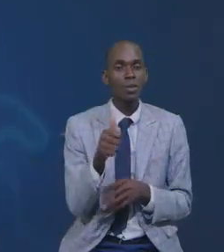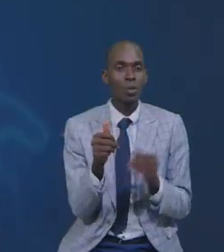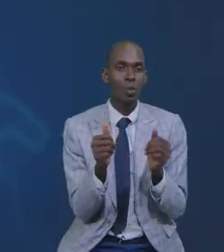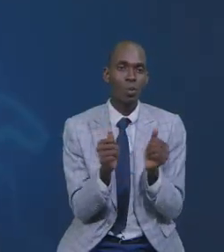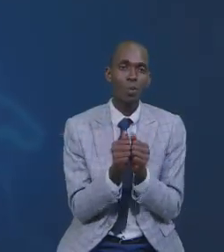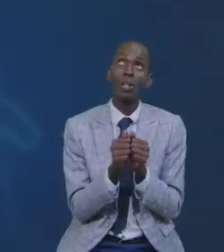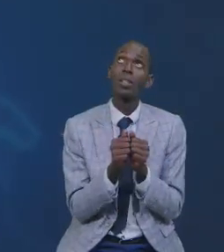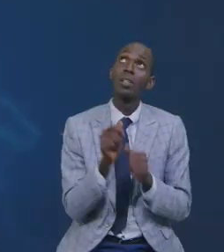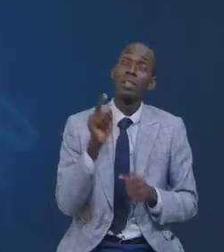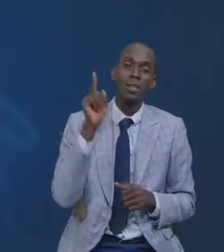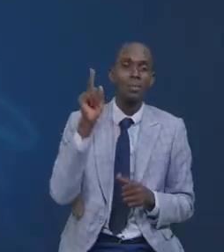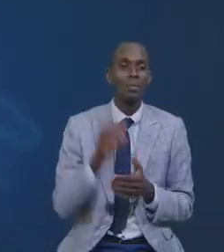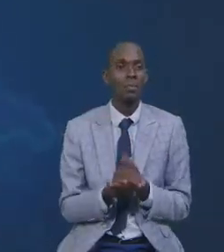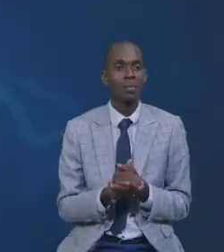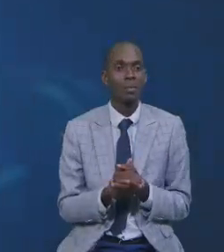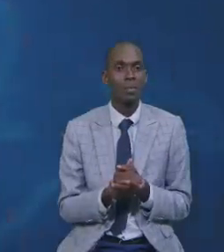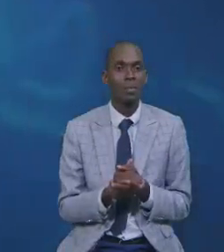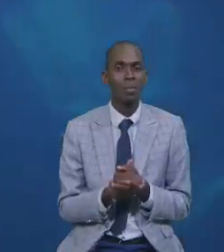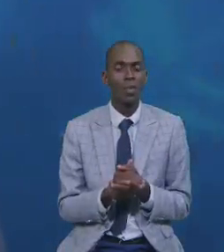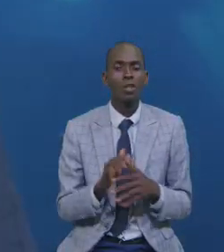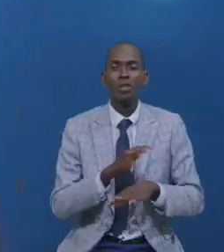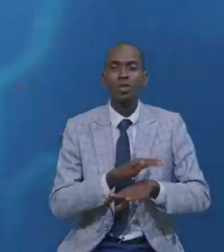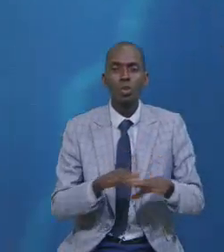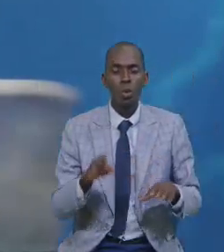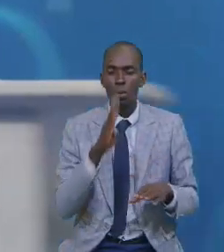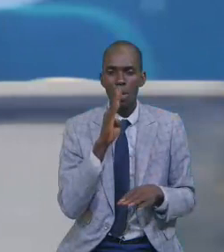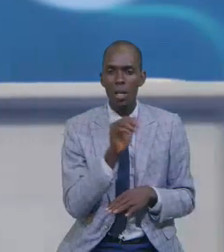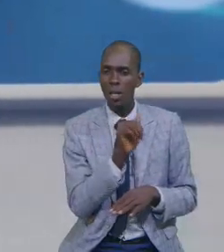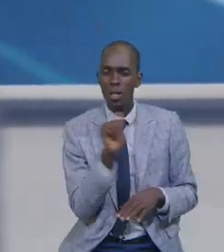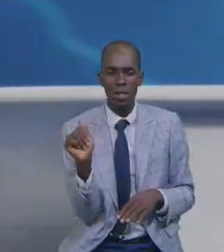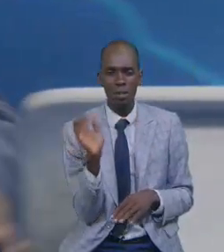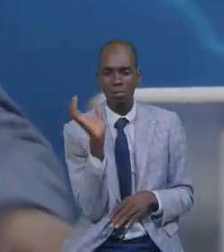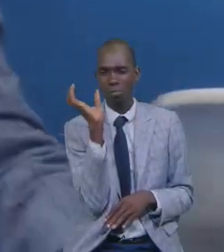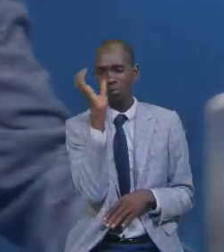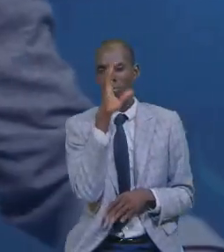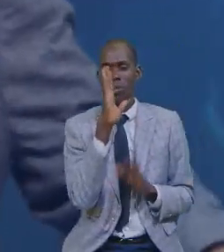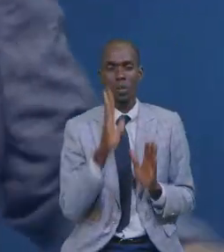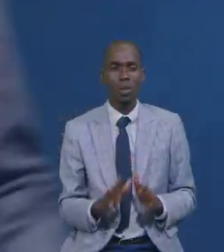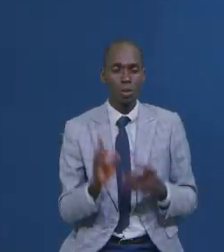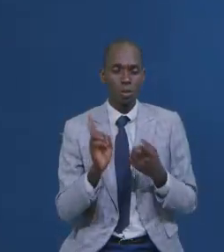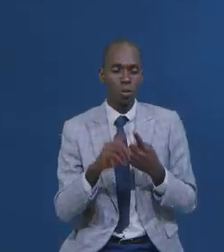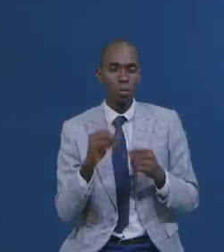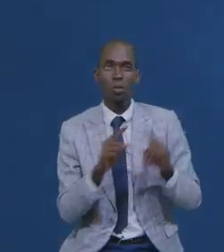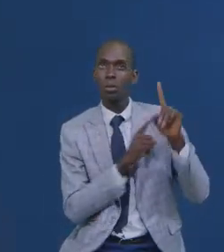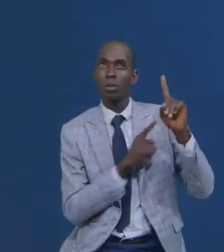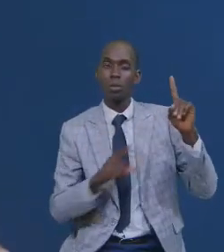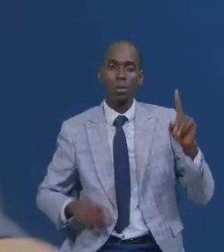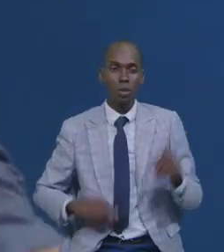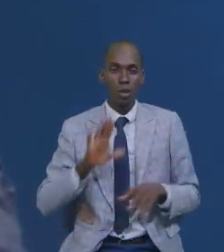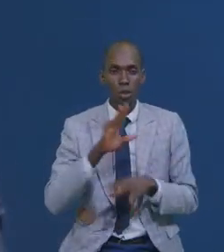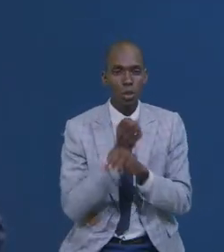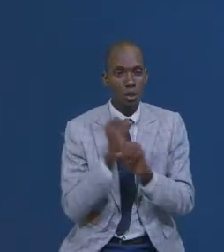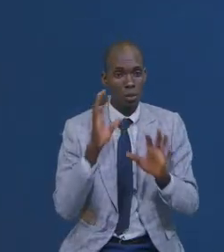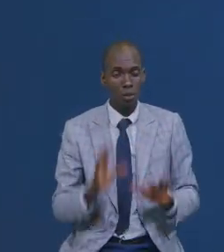thyself with him. Don't be a stranger to him, to the Lord, to your Savior.